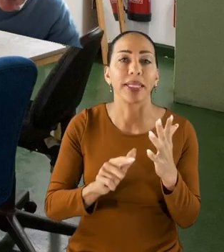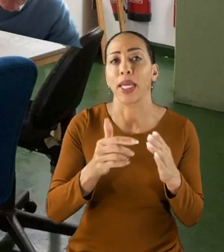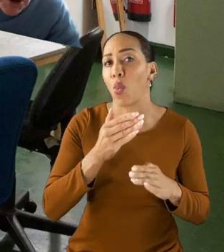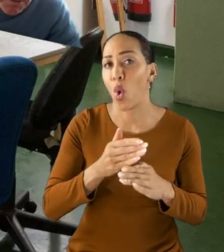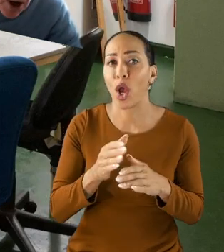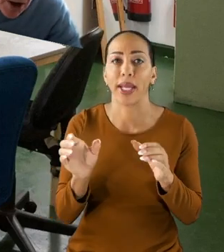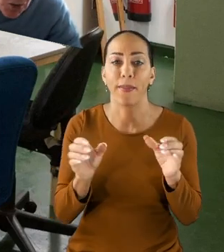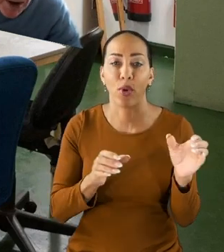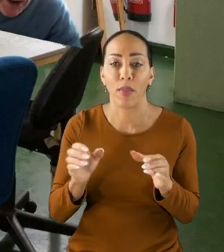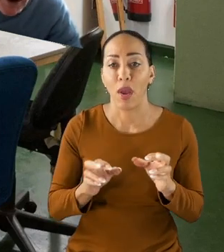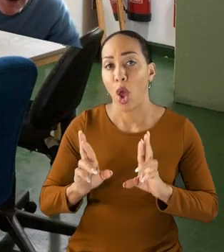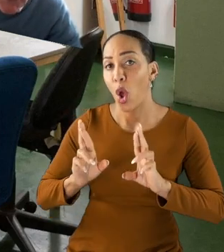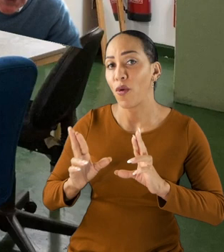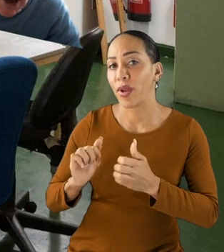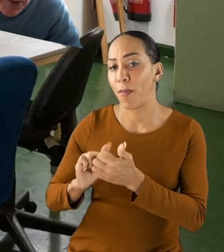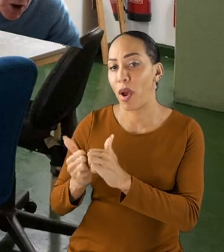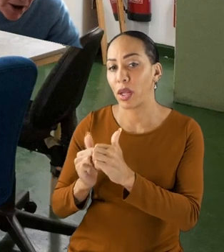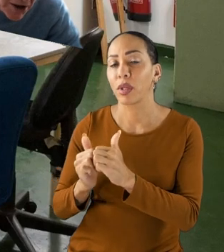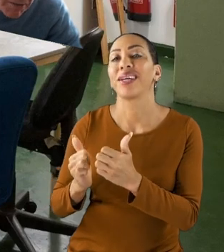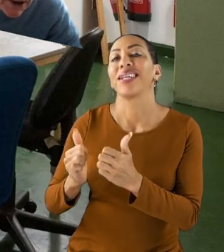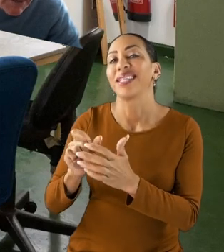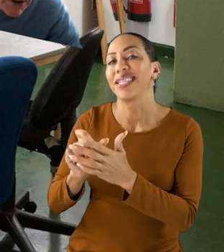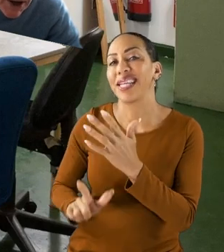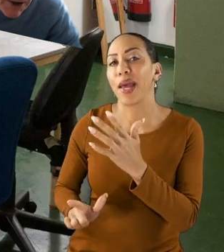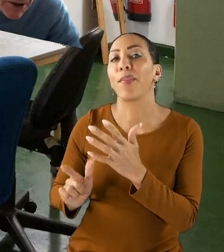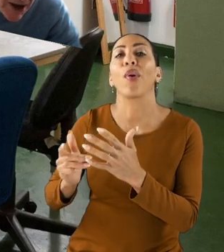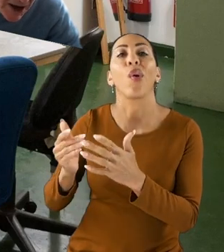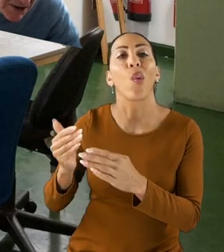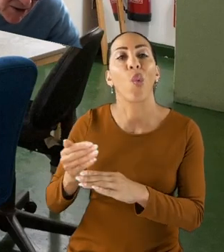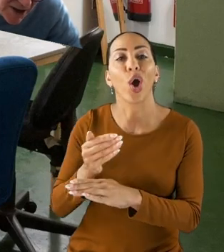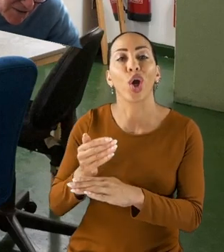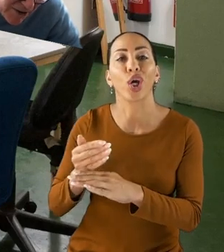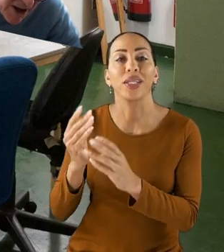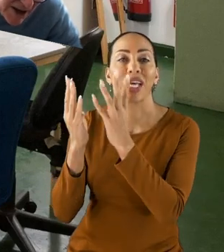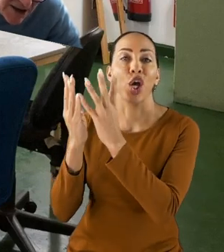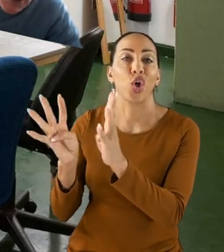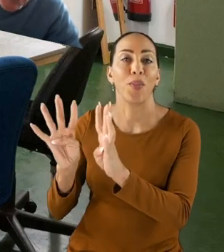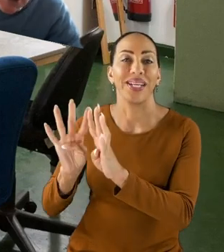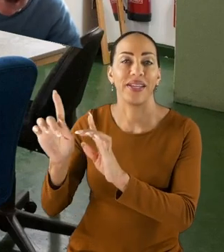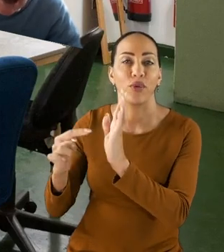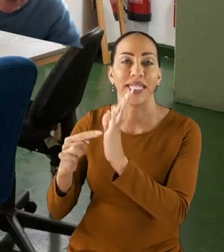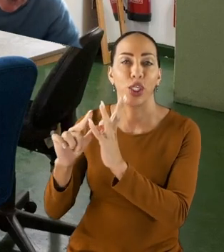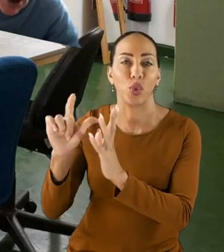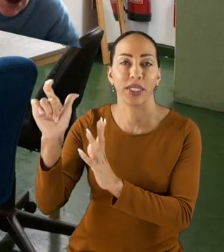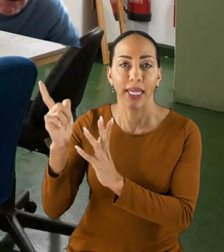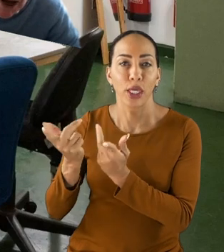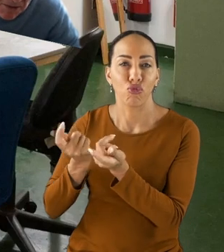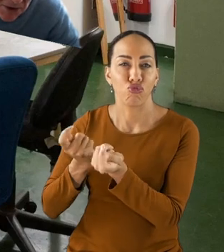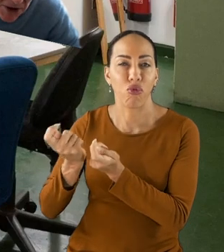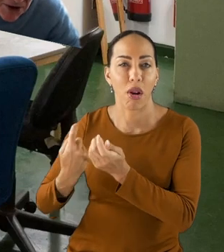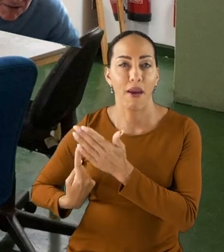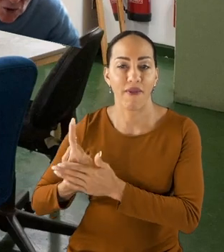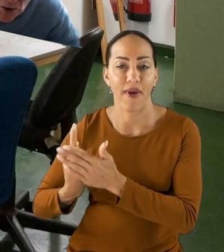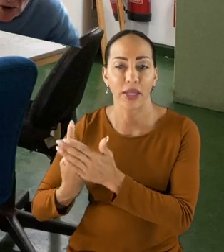And we hope to partner with the Disabled Workers Committee of the TUC to run several events. and actually to